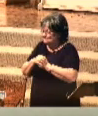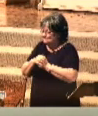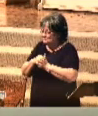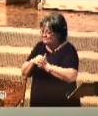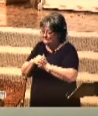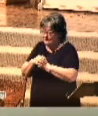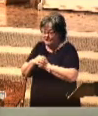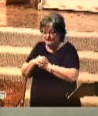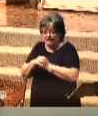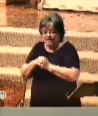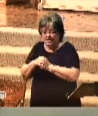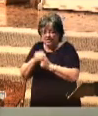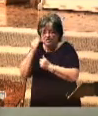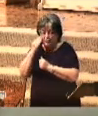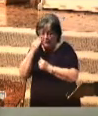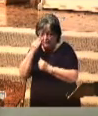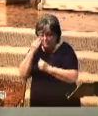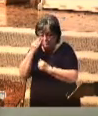You know,